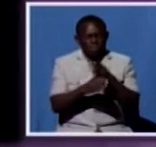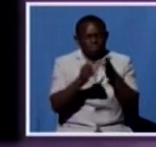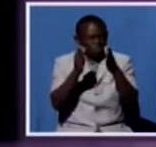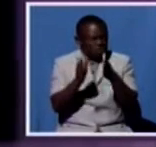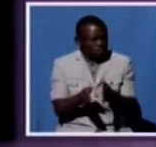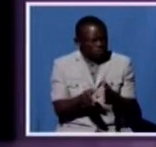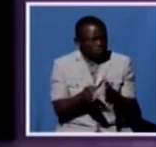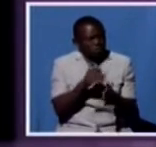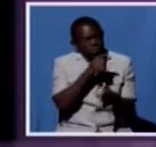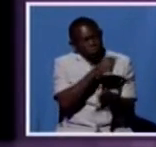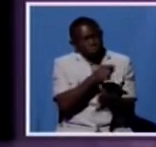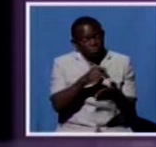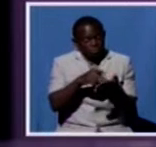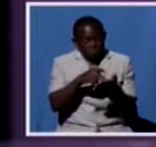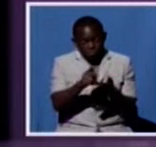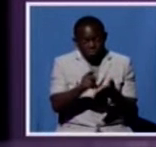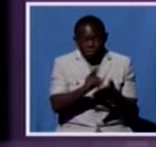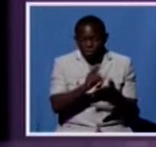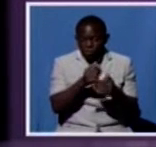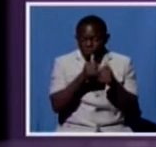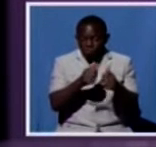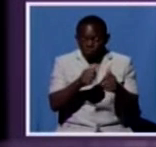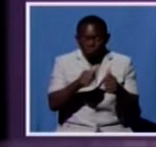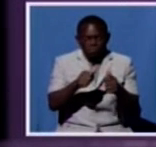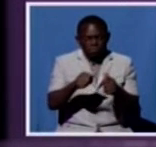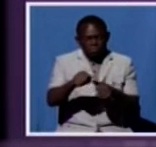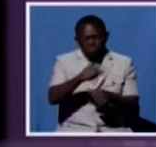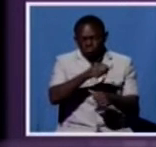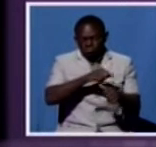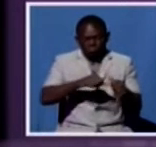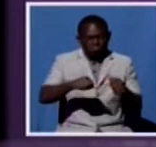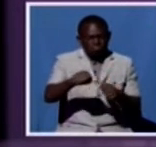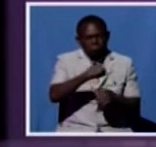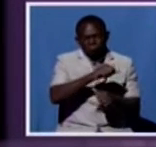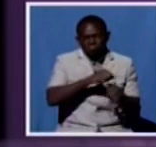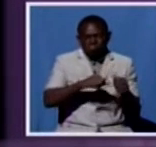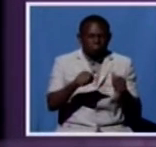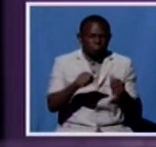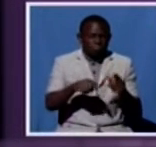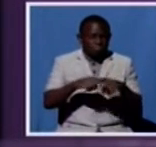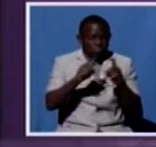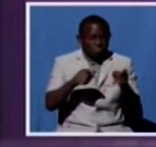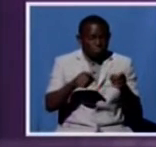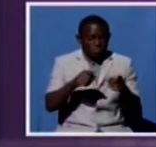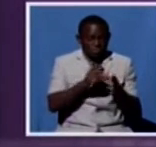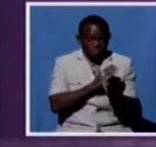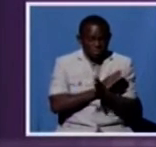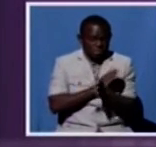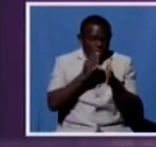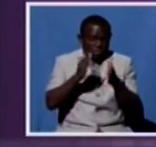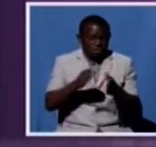ensure everybody else who's part and parcel of the road construction is paid. But we still have complaints from local contractors who